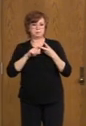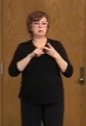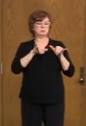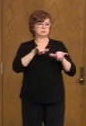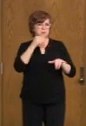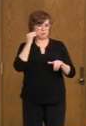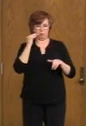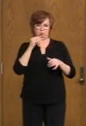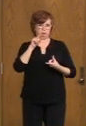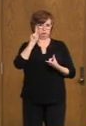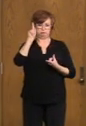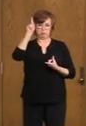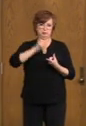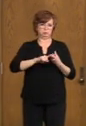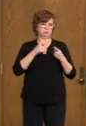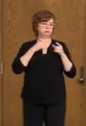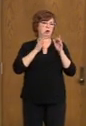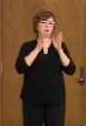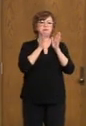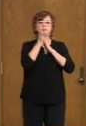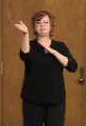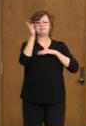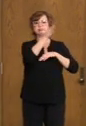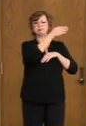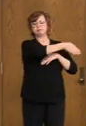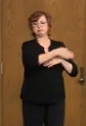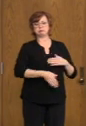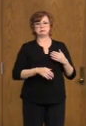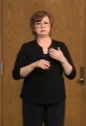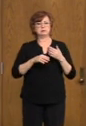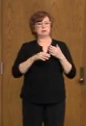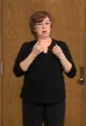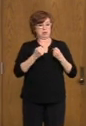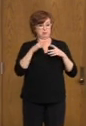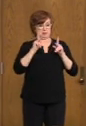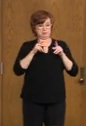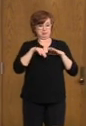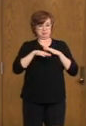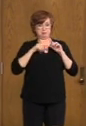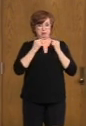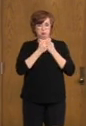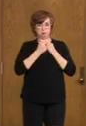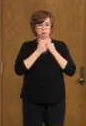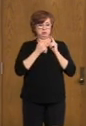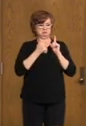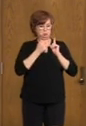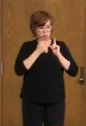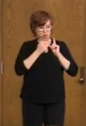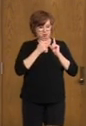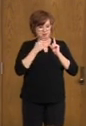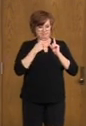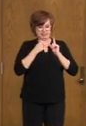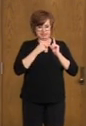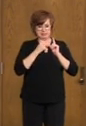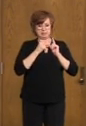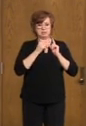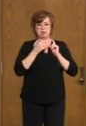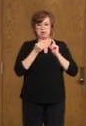We discussed a number of contacts has come down to between 3 to 4, which is very important. It's really important that we seek